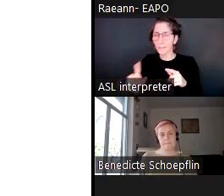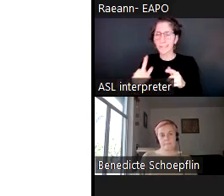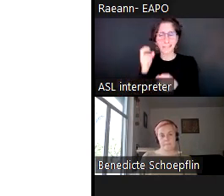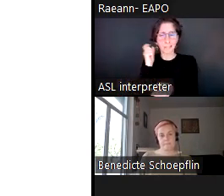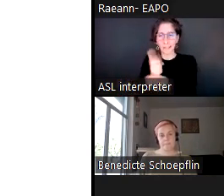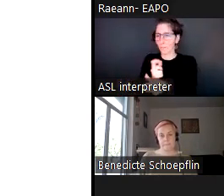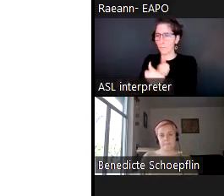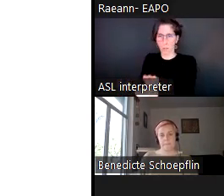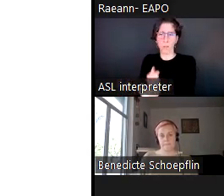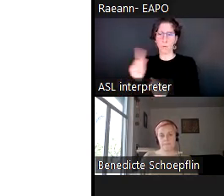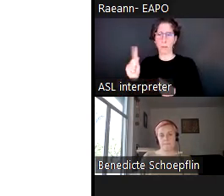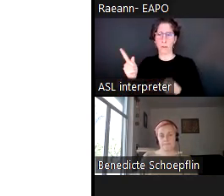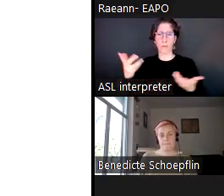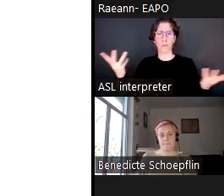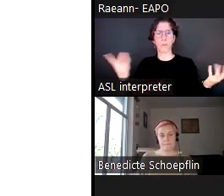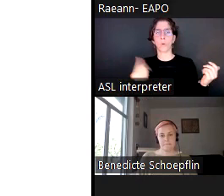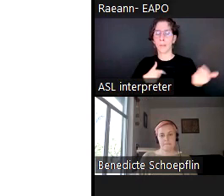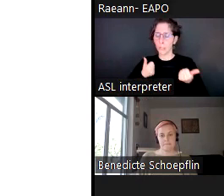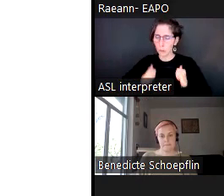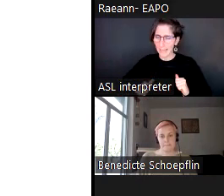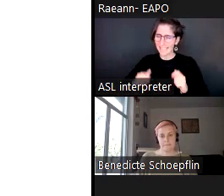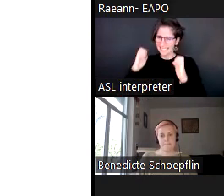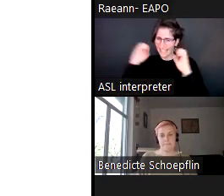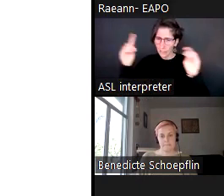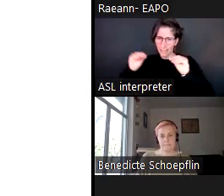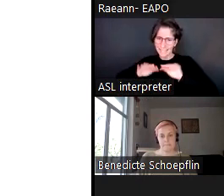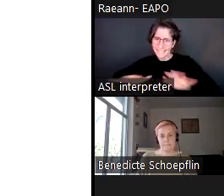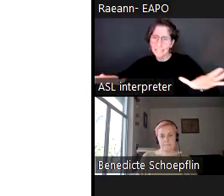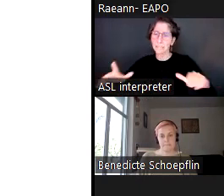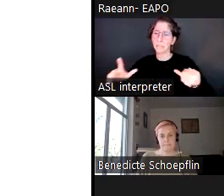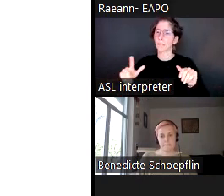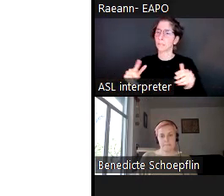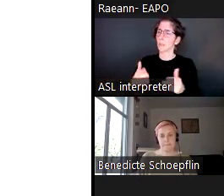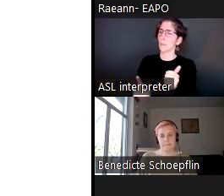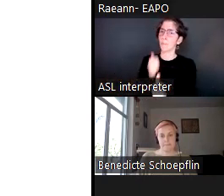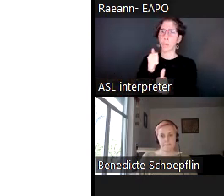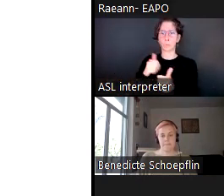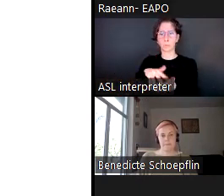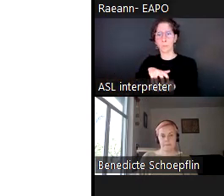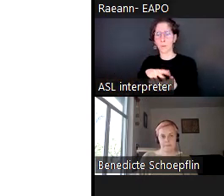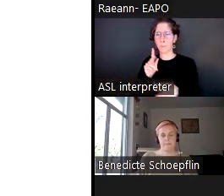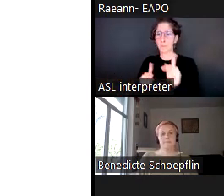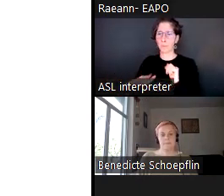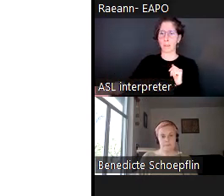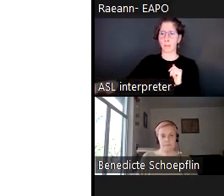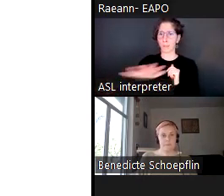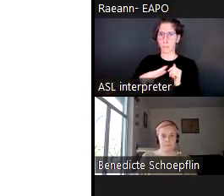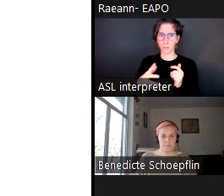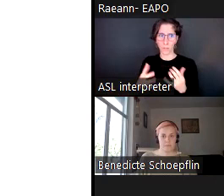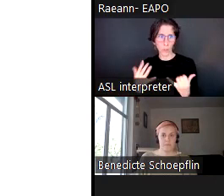we try to educate the most vulnerable population on what is happening today.